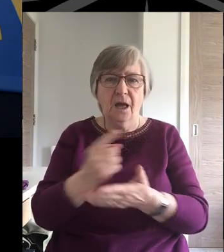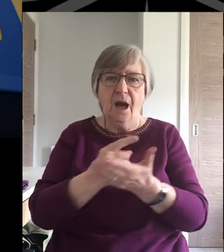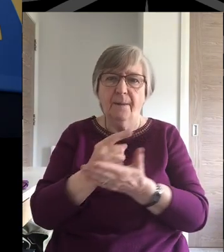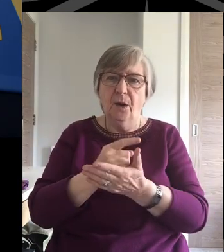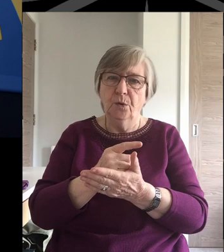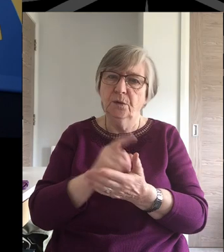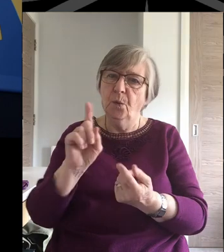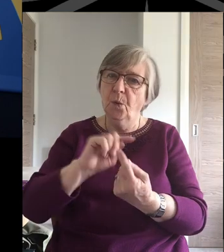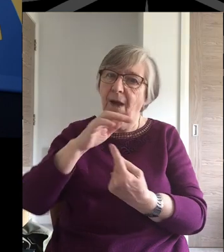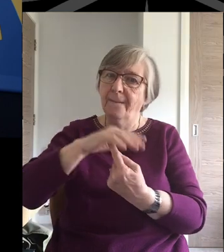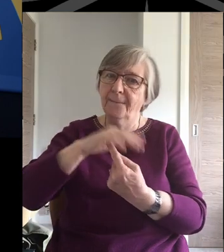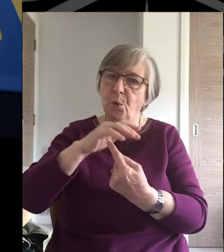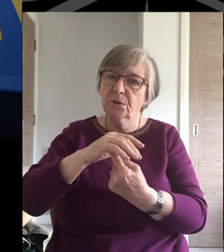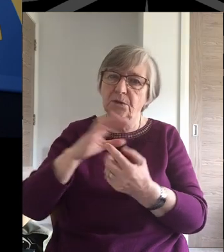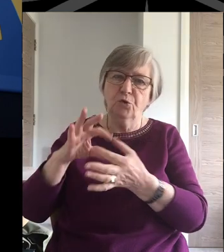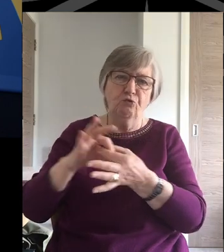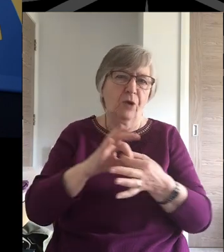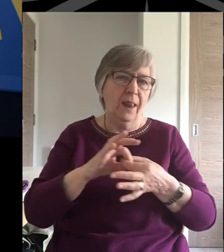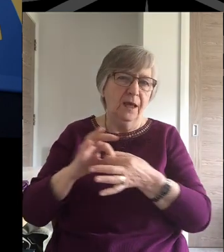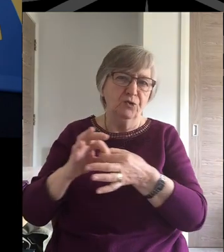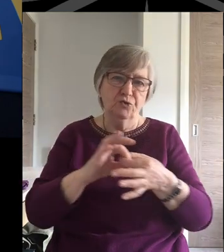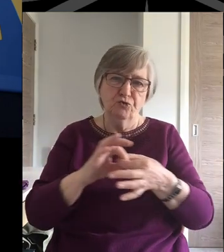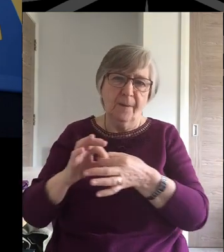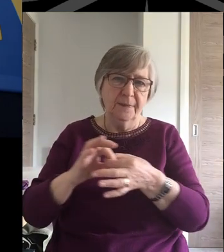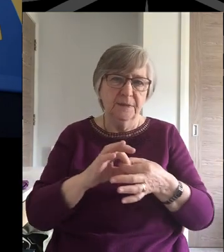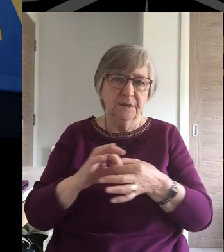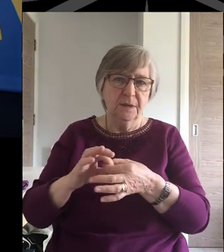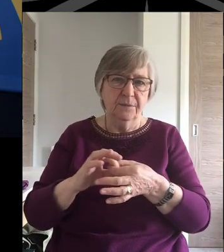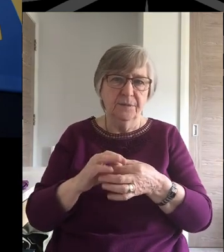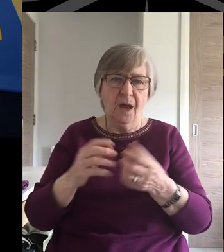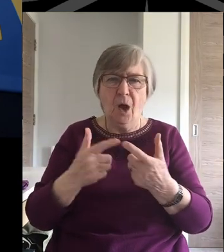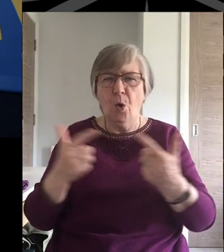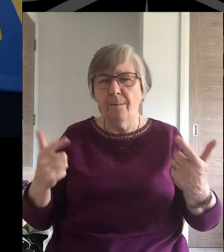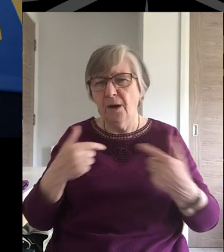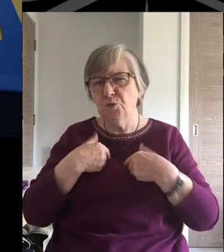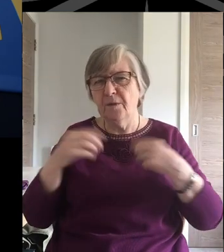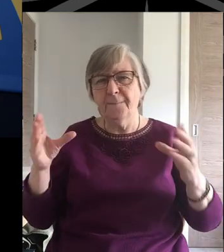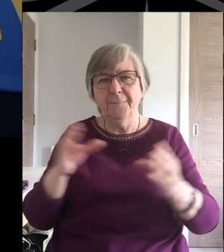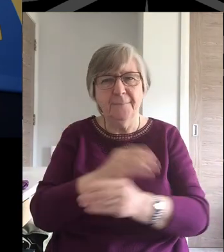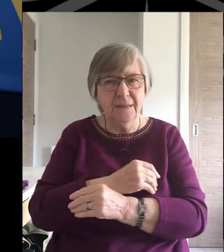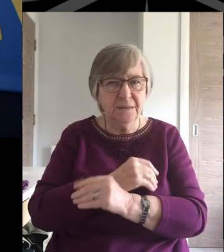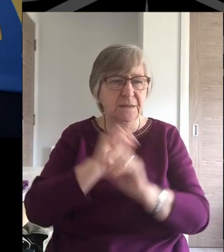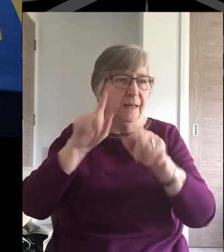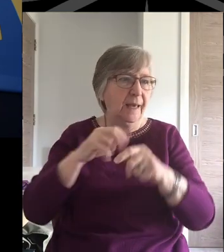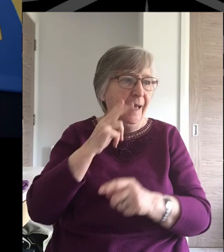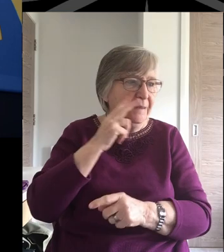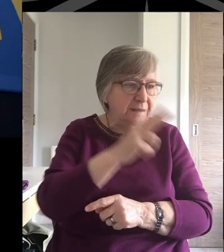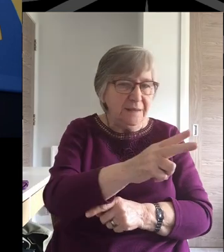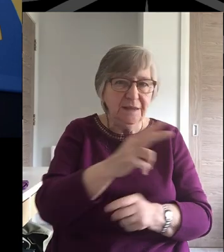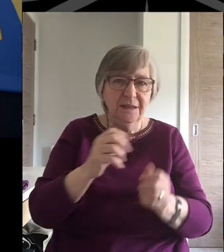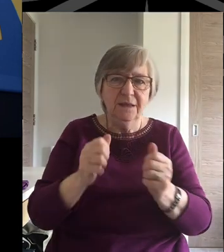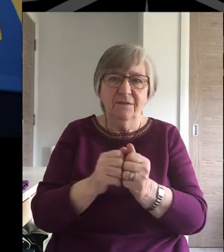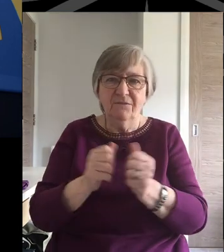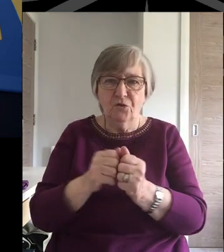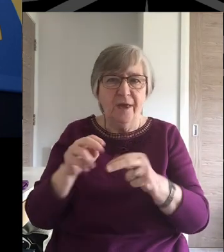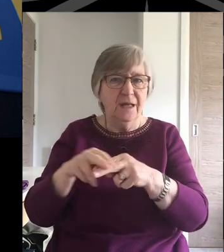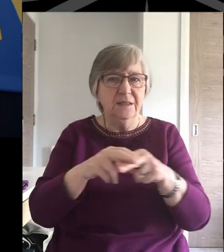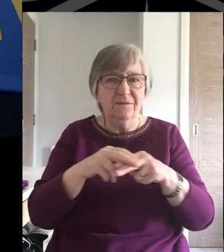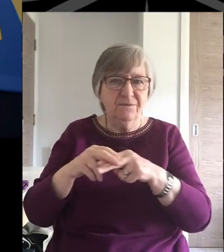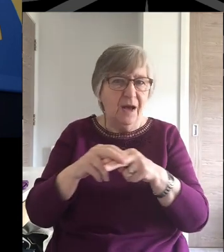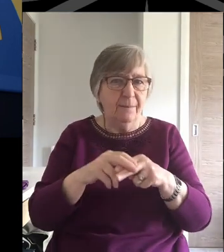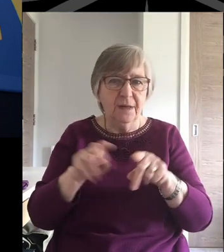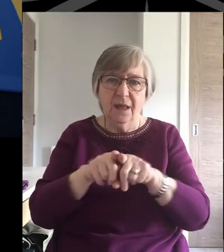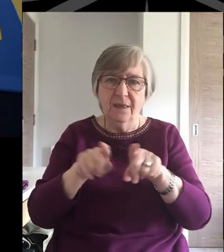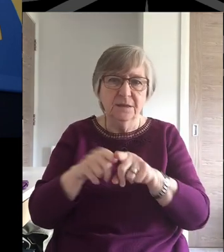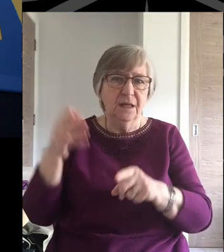the importance of relationships, about how much we have missed not being able to see others in ways that we could